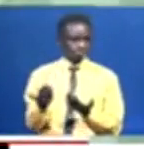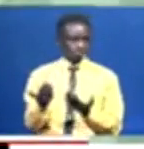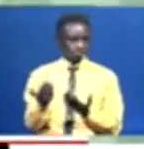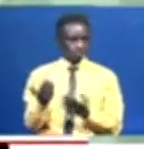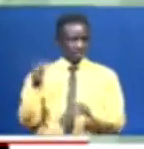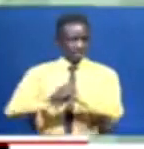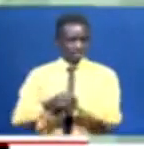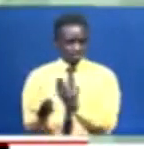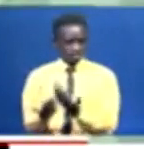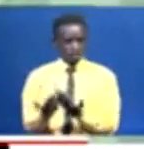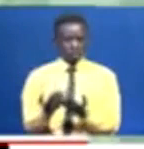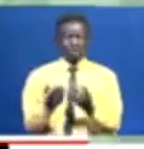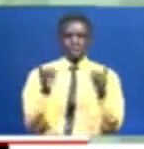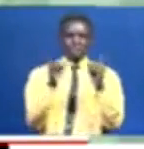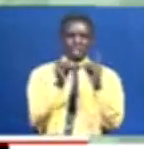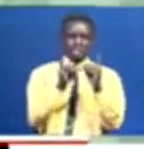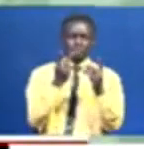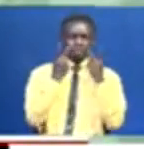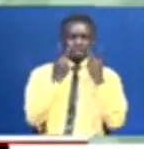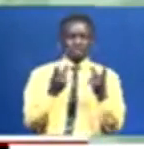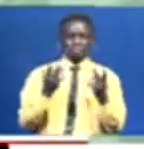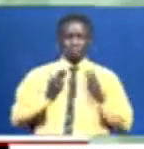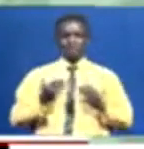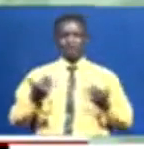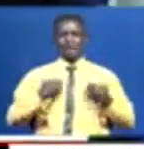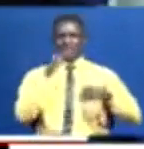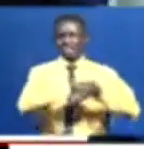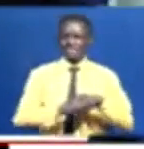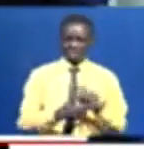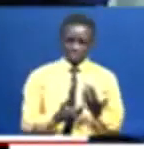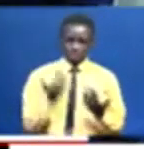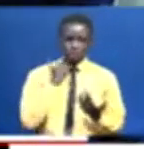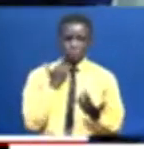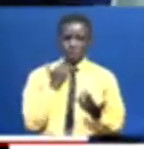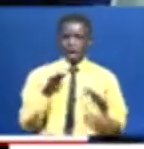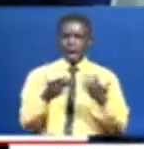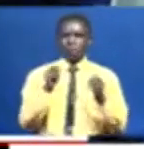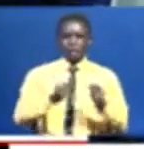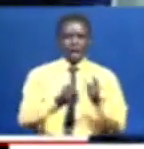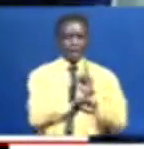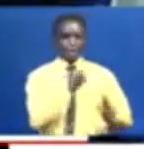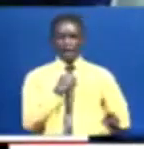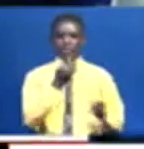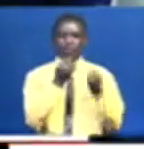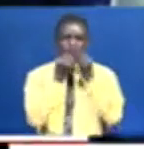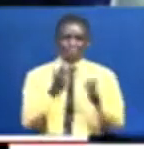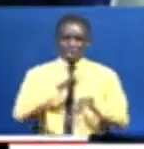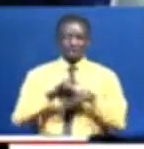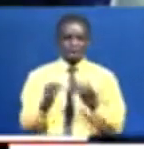been tampered with. How do we ensure we can recover this data? From my aspect, where I sit as a cybersecurity